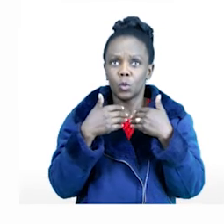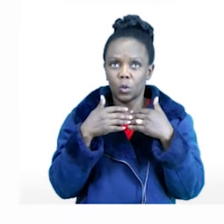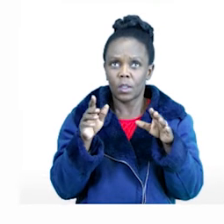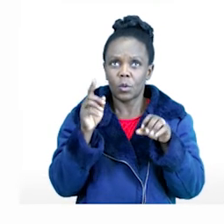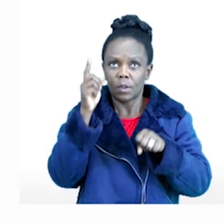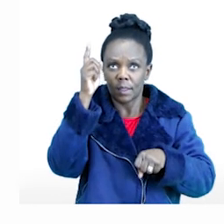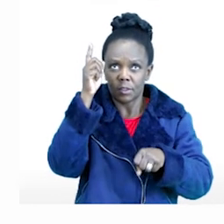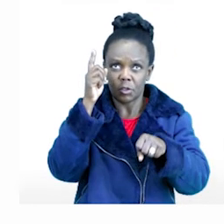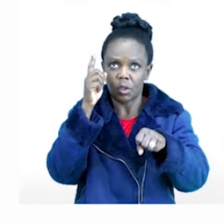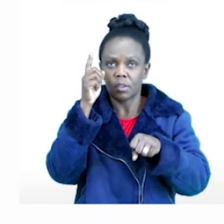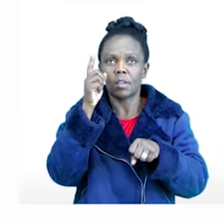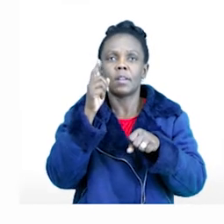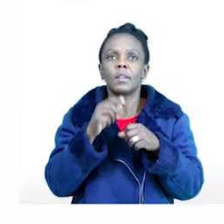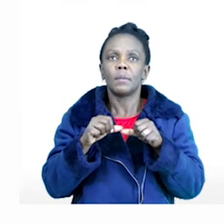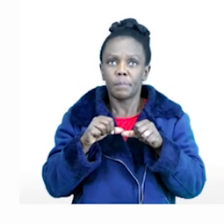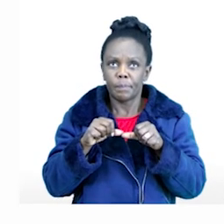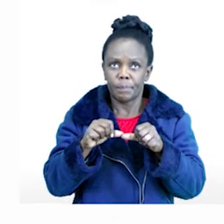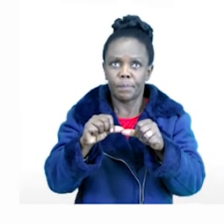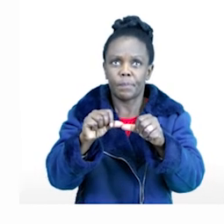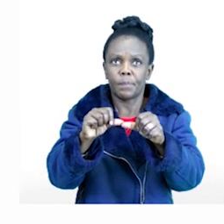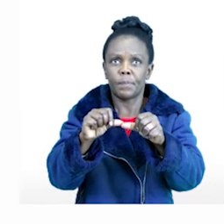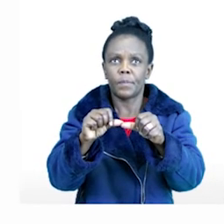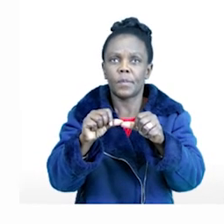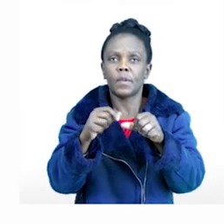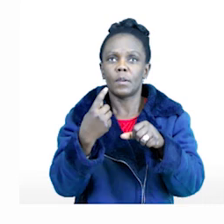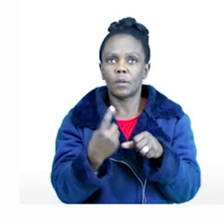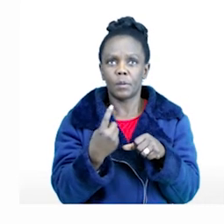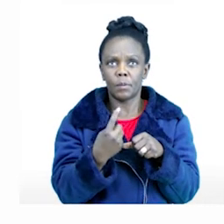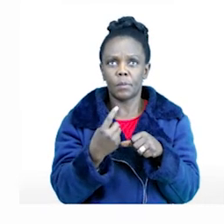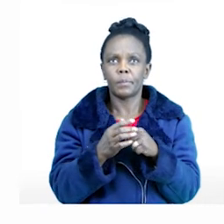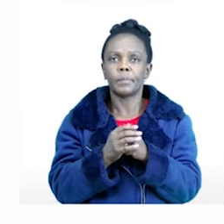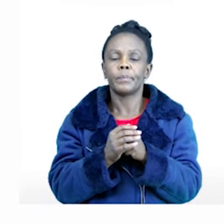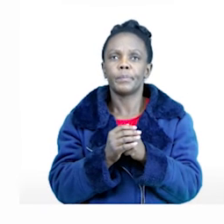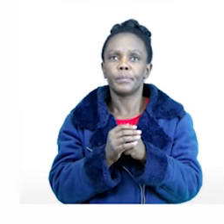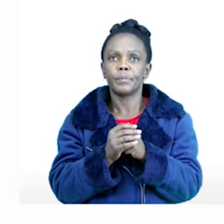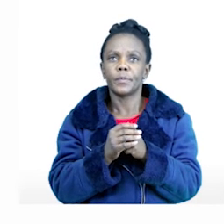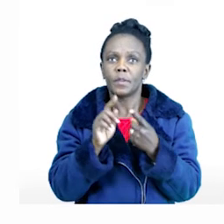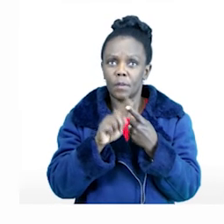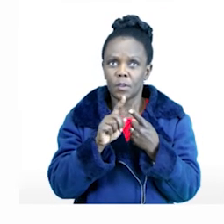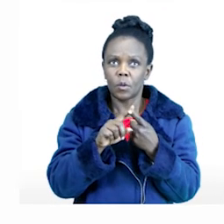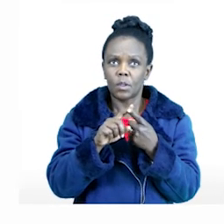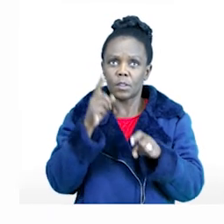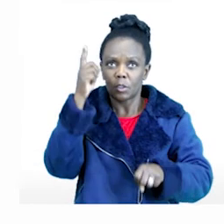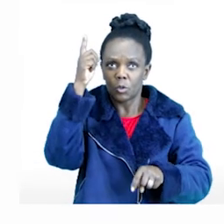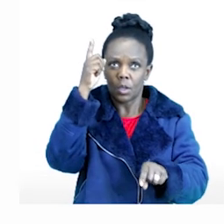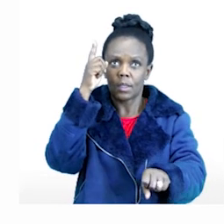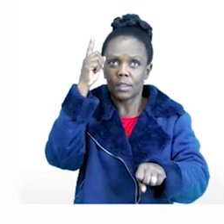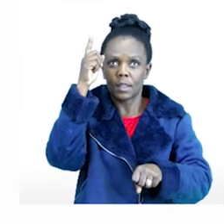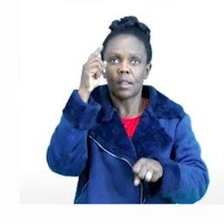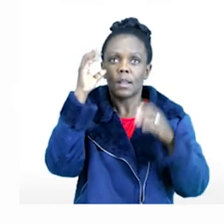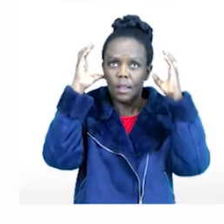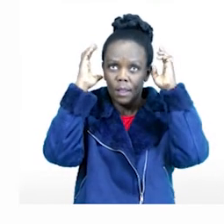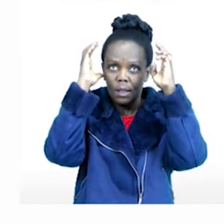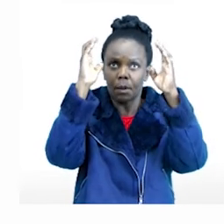come. Remember, our pattern is a tractor, a bus, and an aeroplane. Color